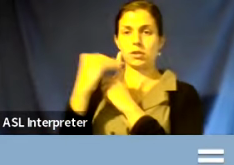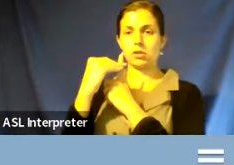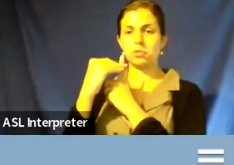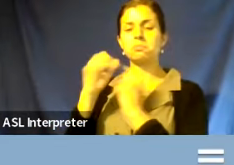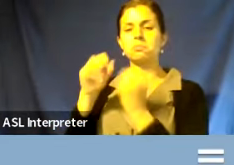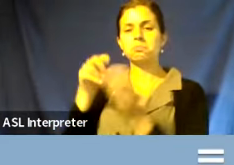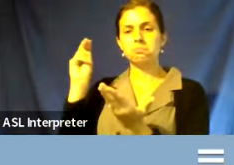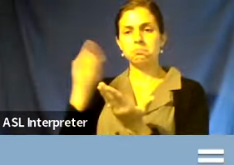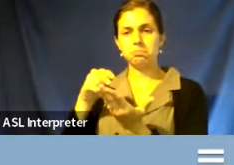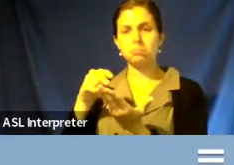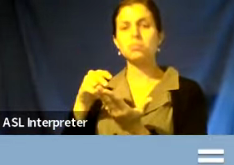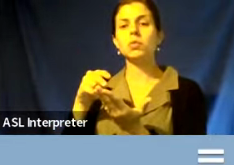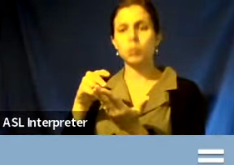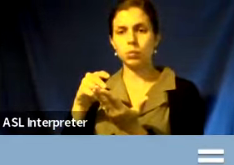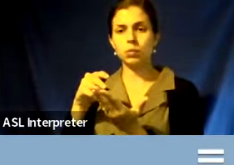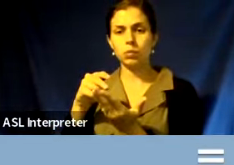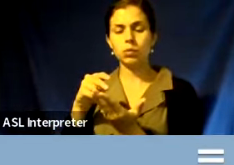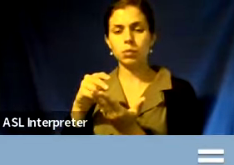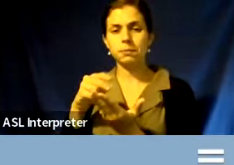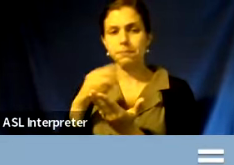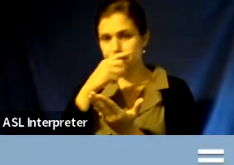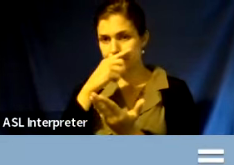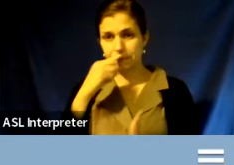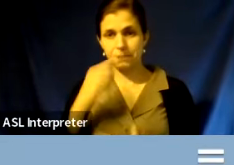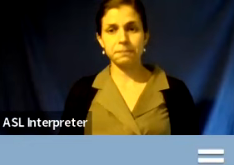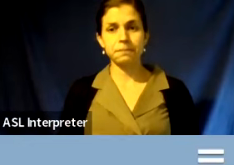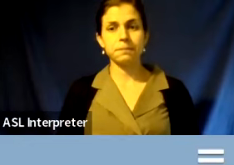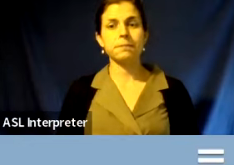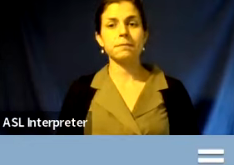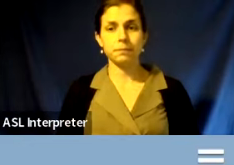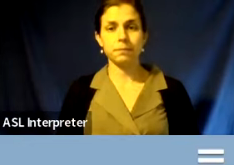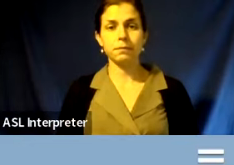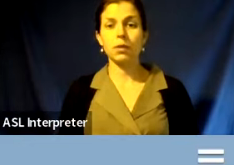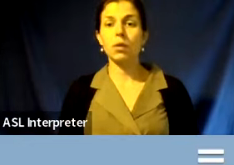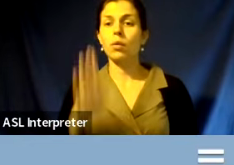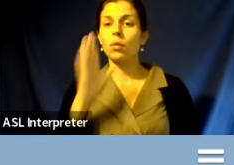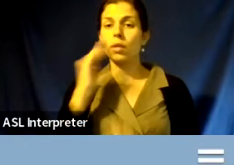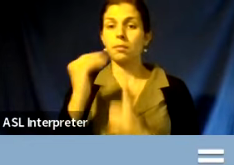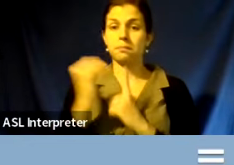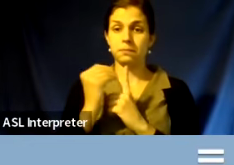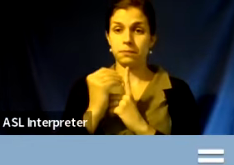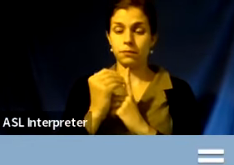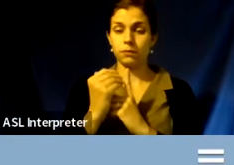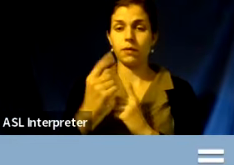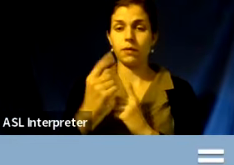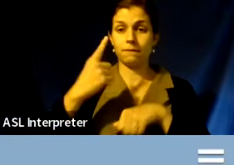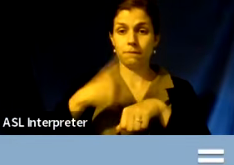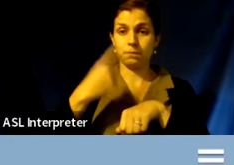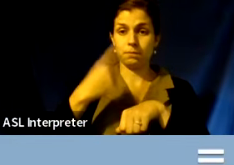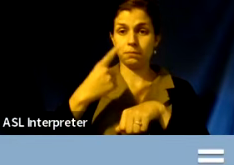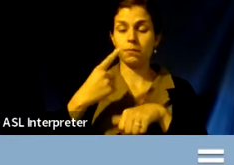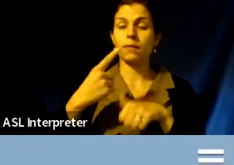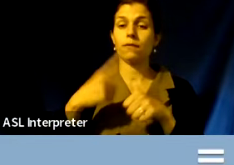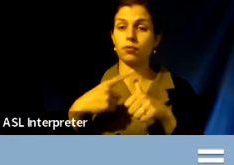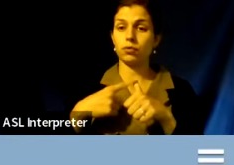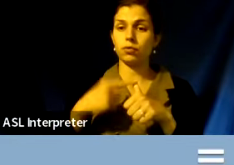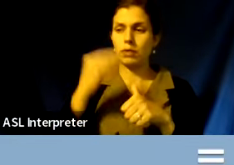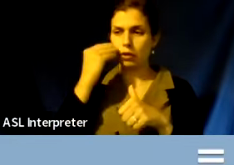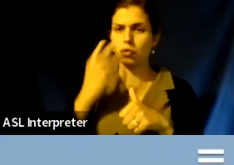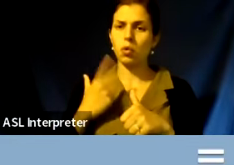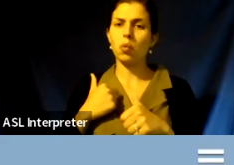one acknowledgement initially when you submit it, and you'll get another one once the office staff actually see it and process